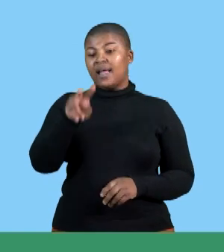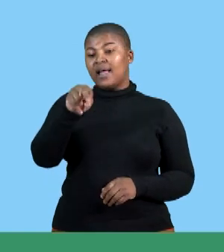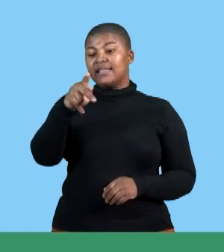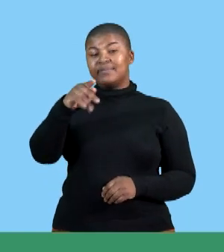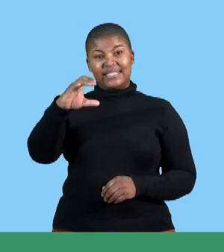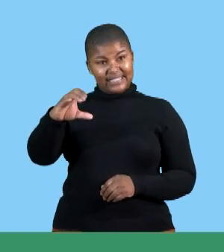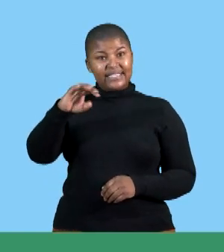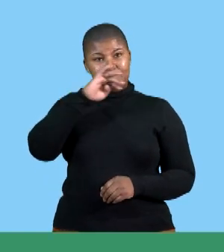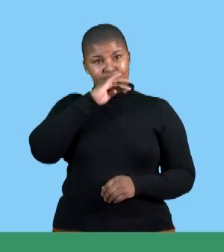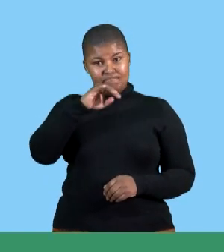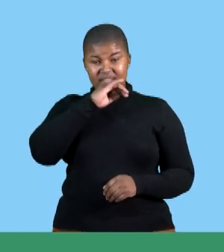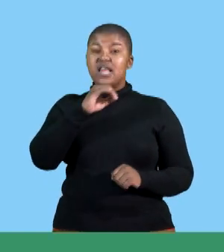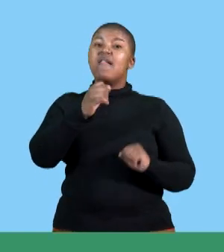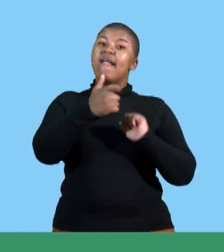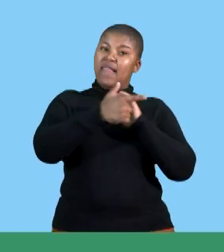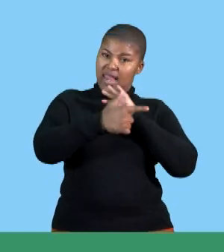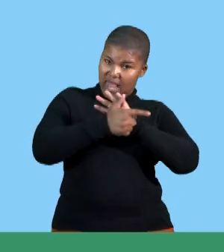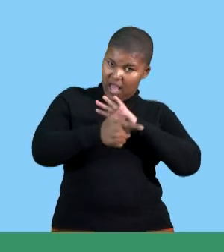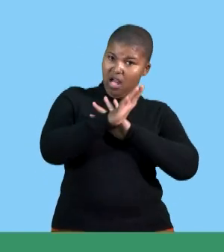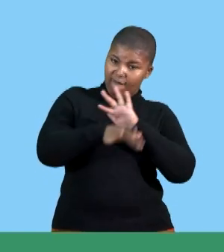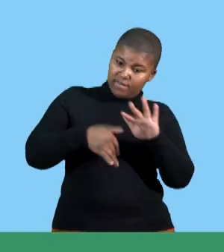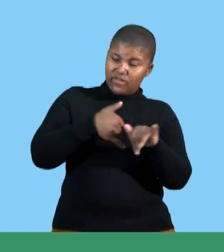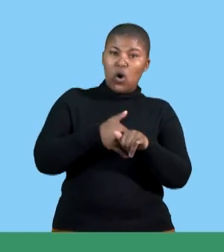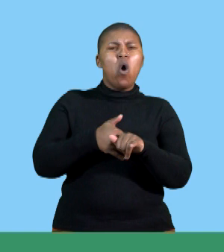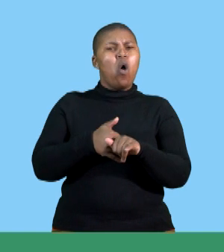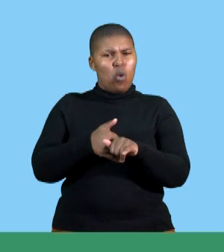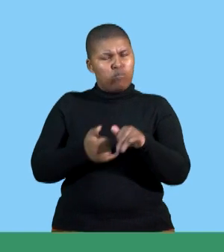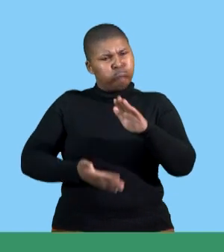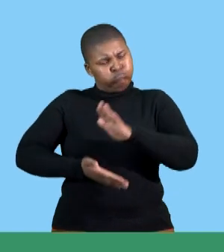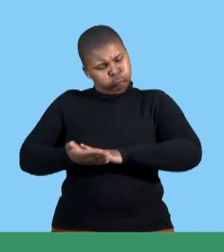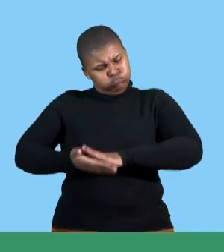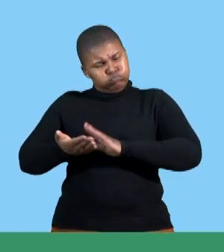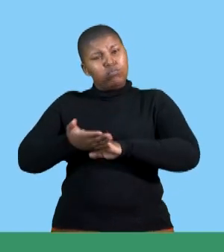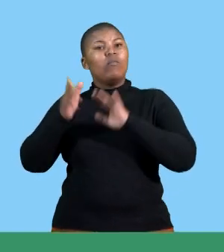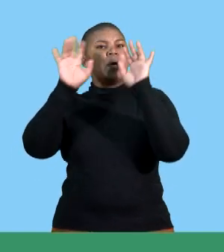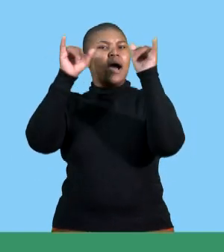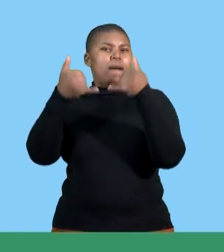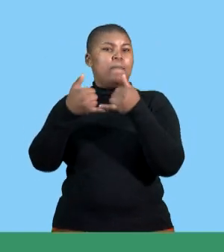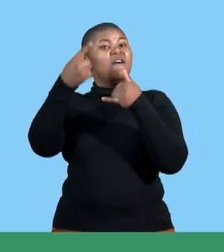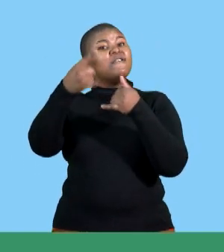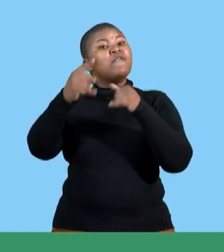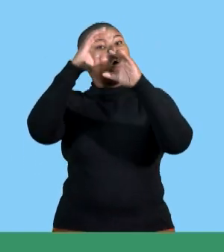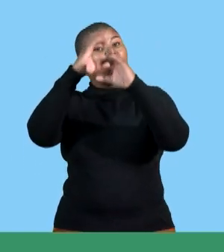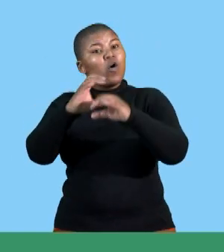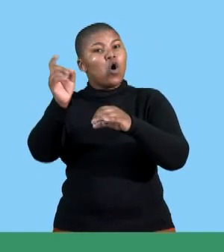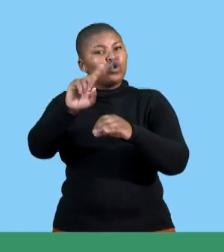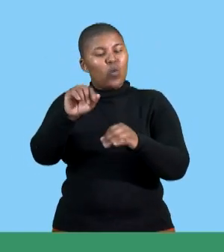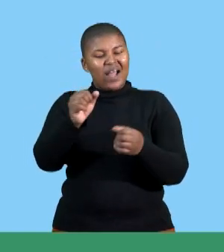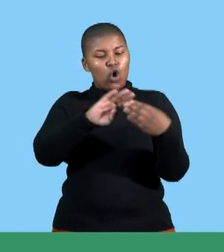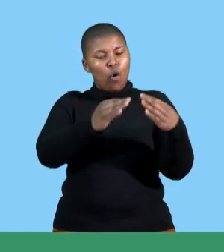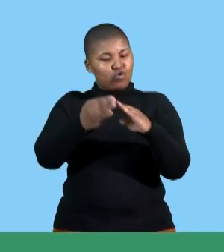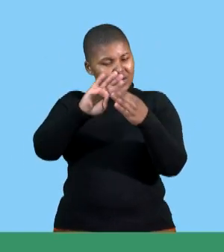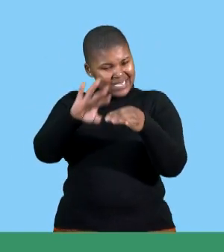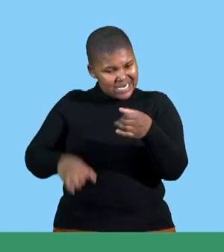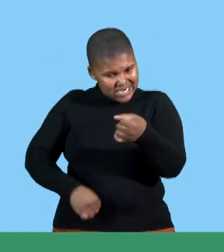non-profit company is a legal entity organized and operated for a collective public or social